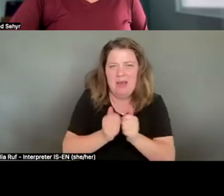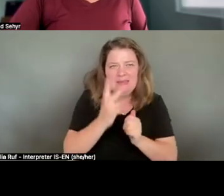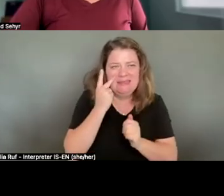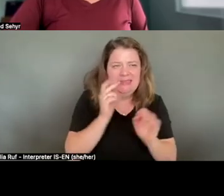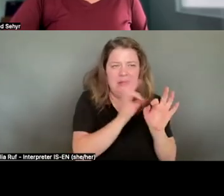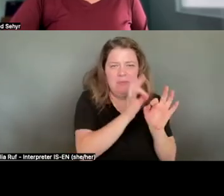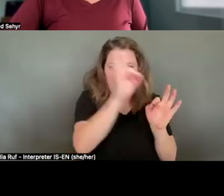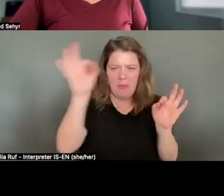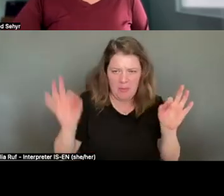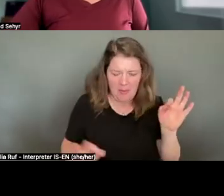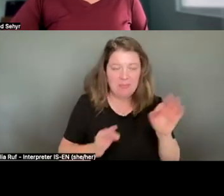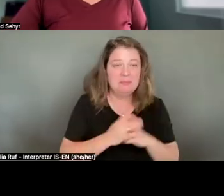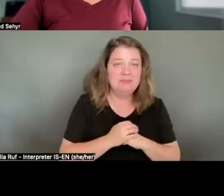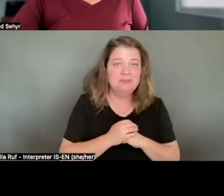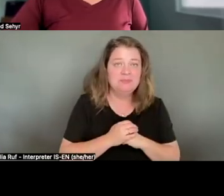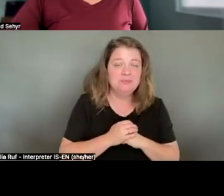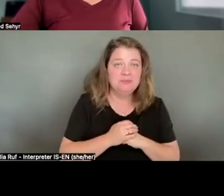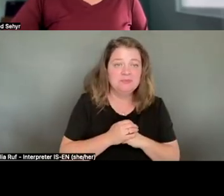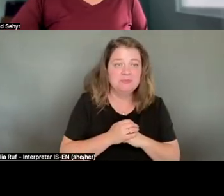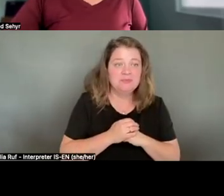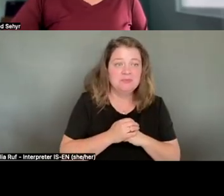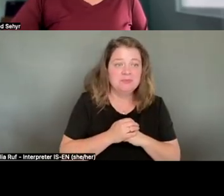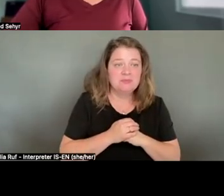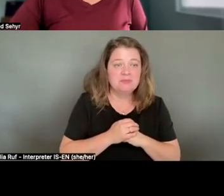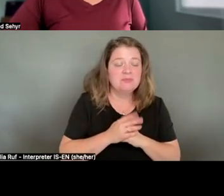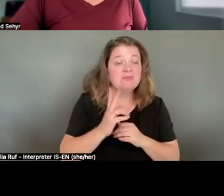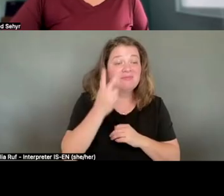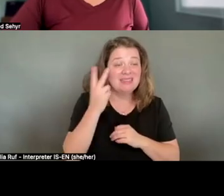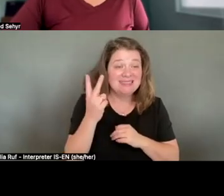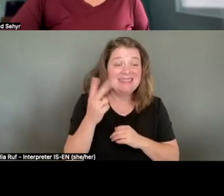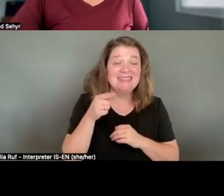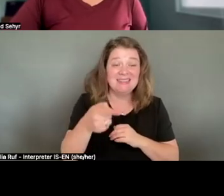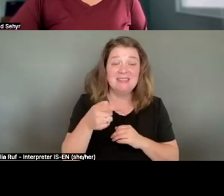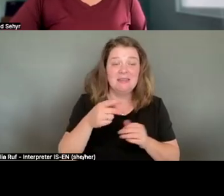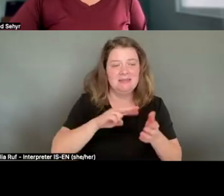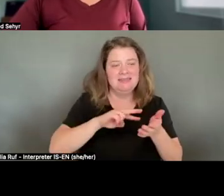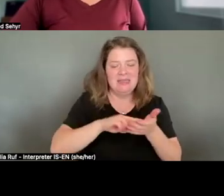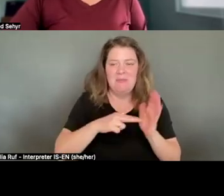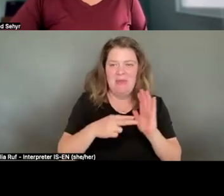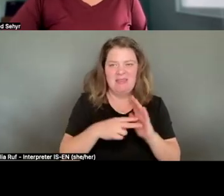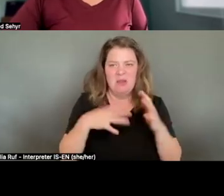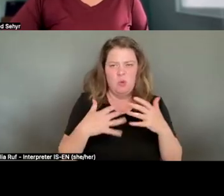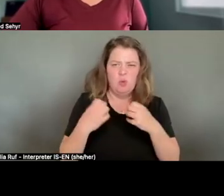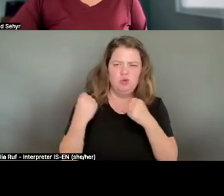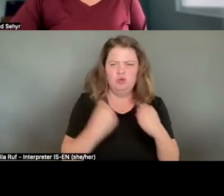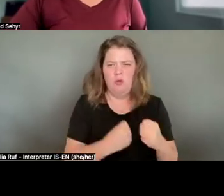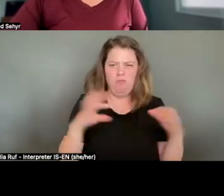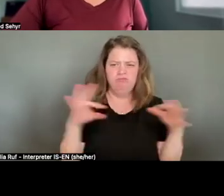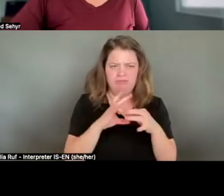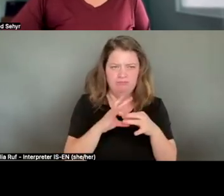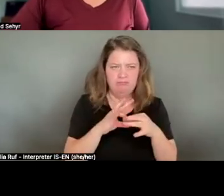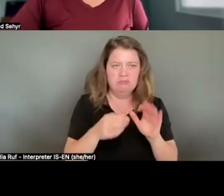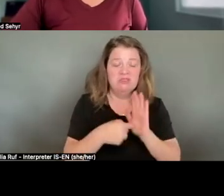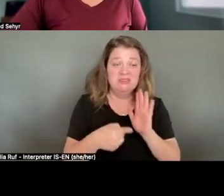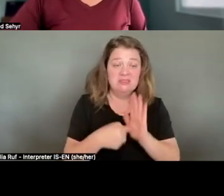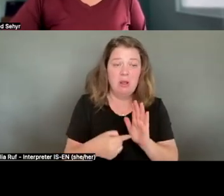We can see that some of the most common key pairs tended to be semantically prototypical. For example, keys like